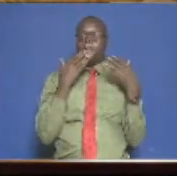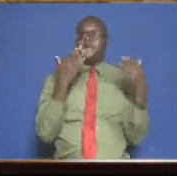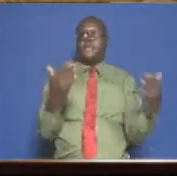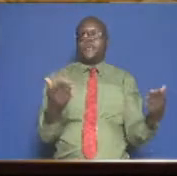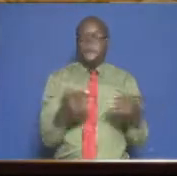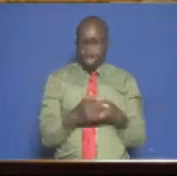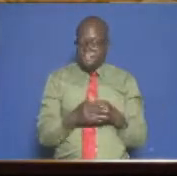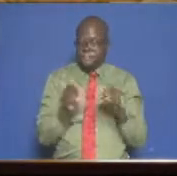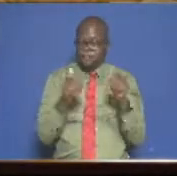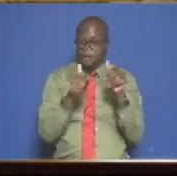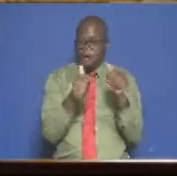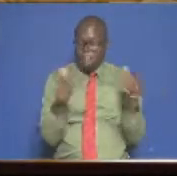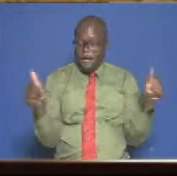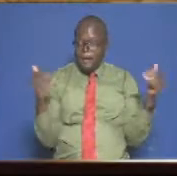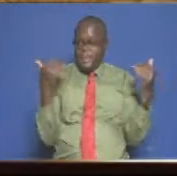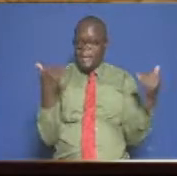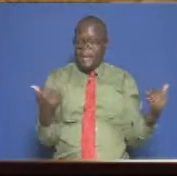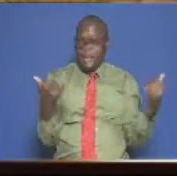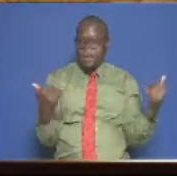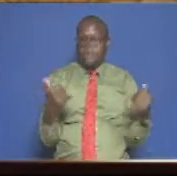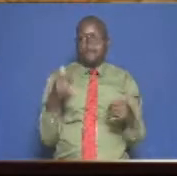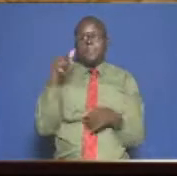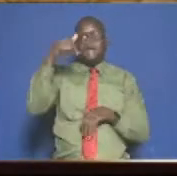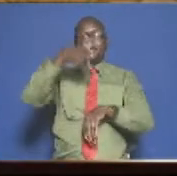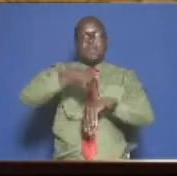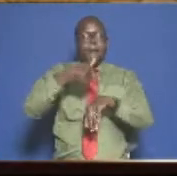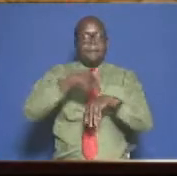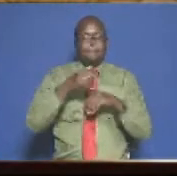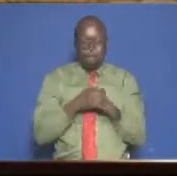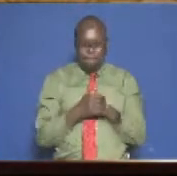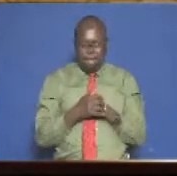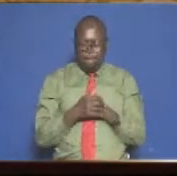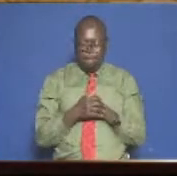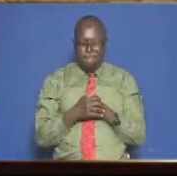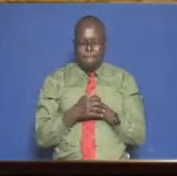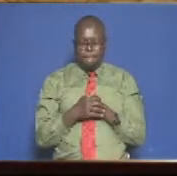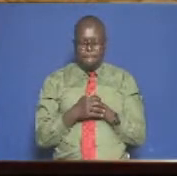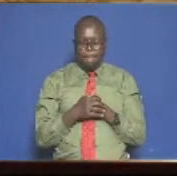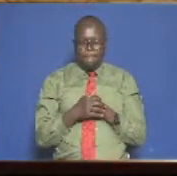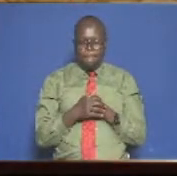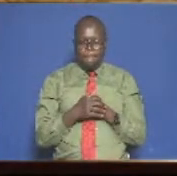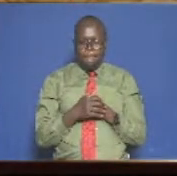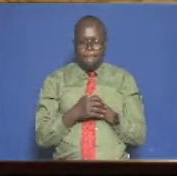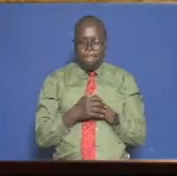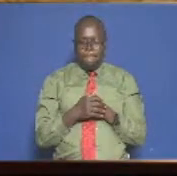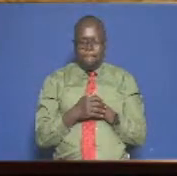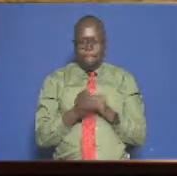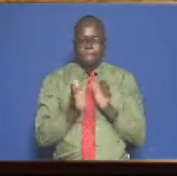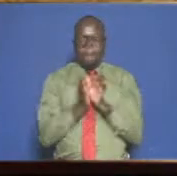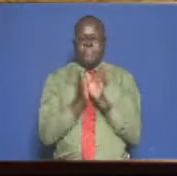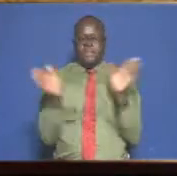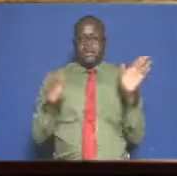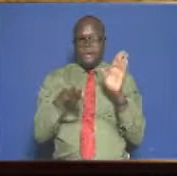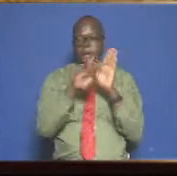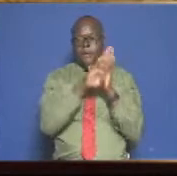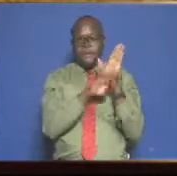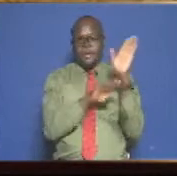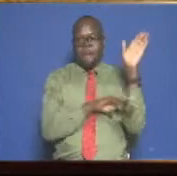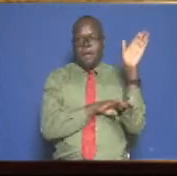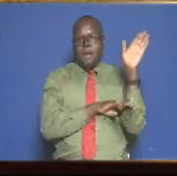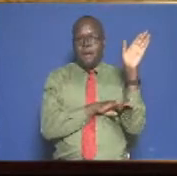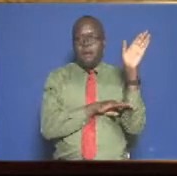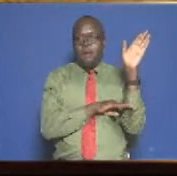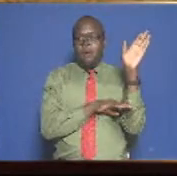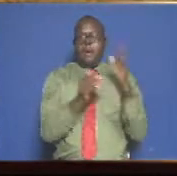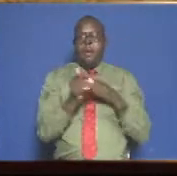Thank you. Very well. Now, on this segment, there's a general statement by the leader